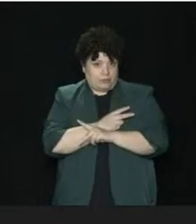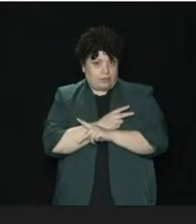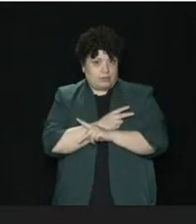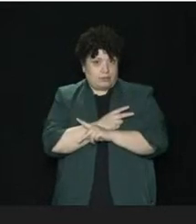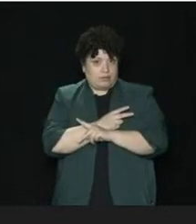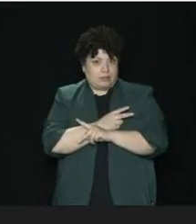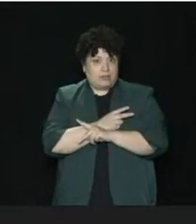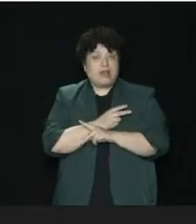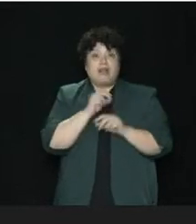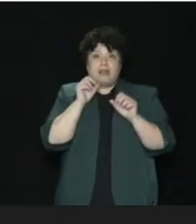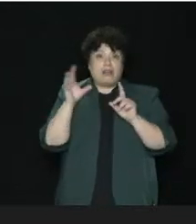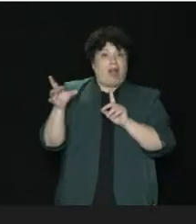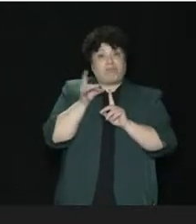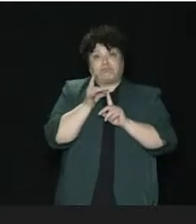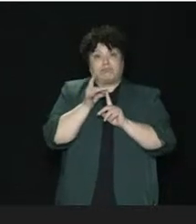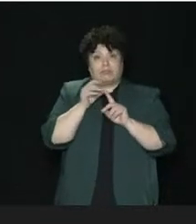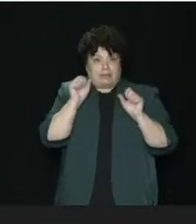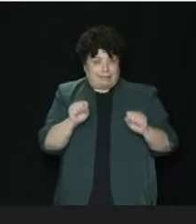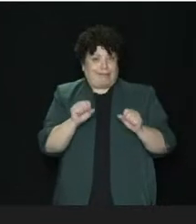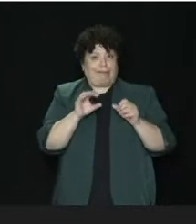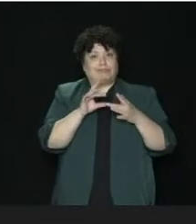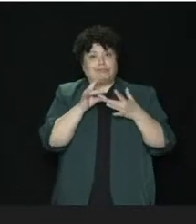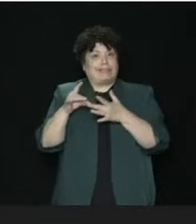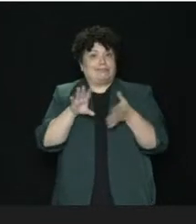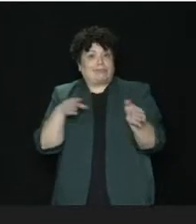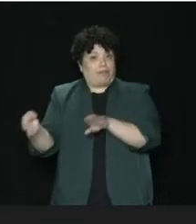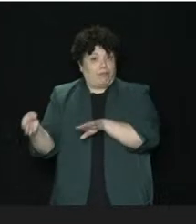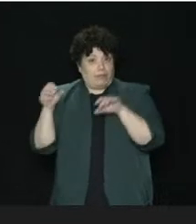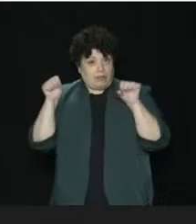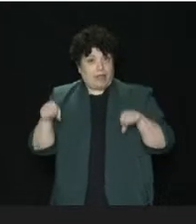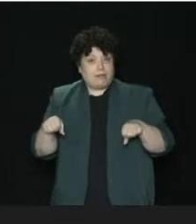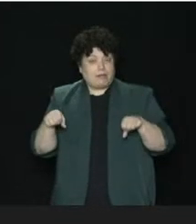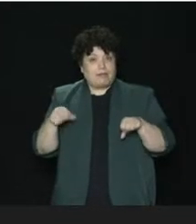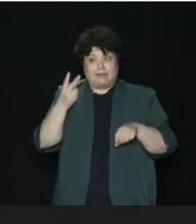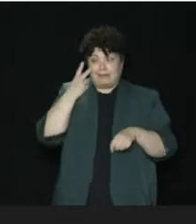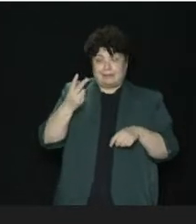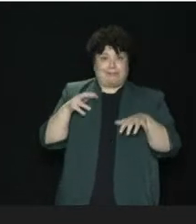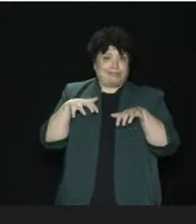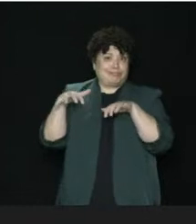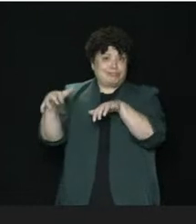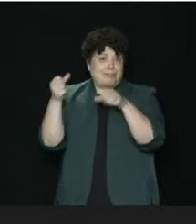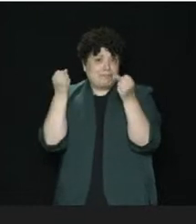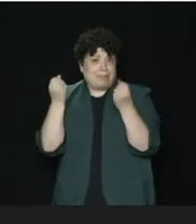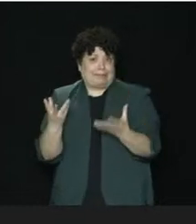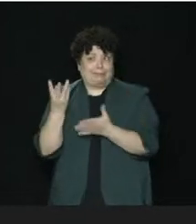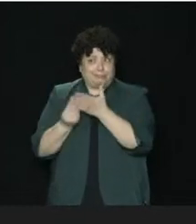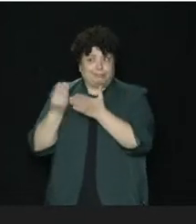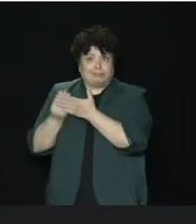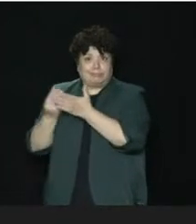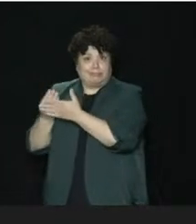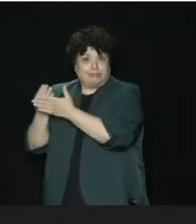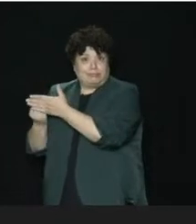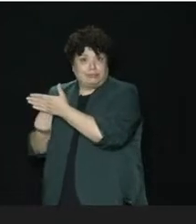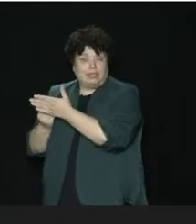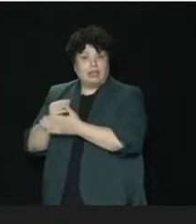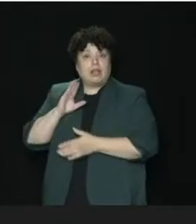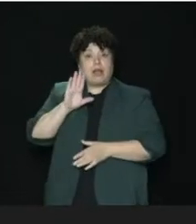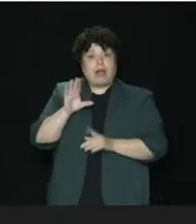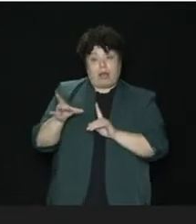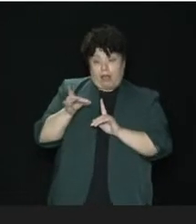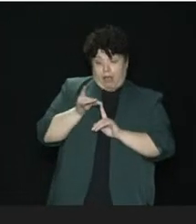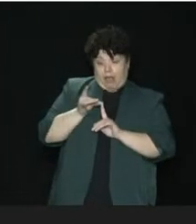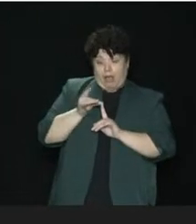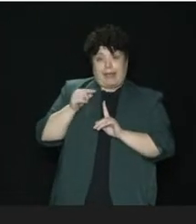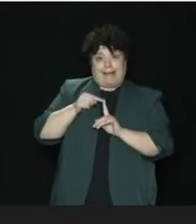far deadlier, as we've seen across the country, than potential side effects, which, although serious, are rare.